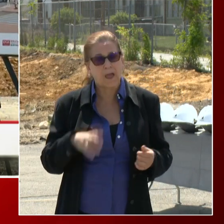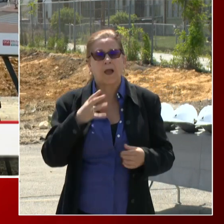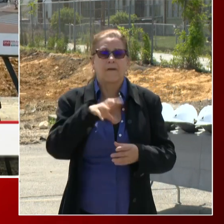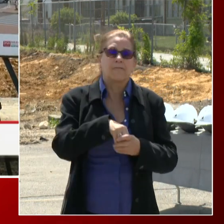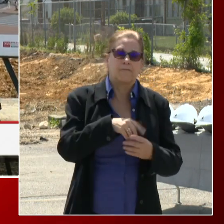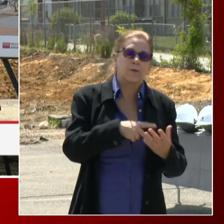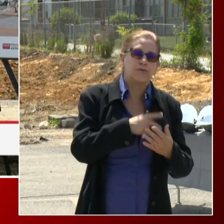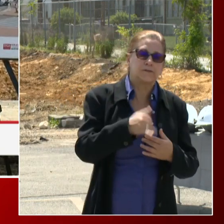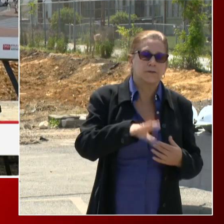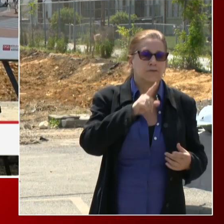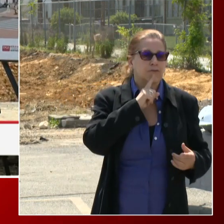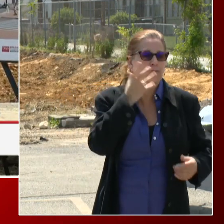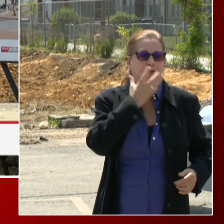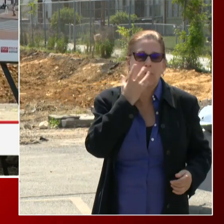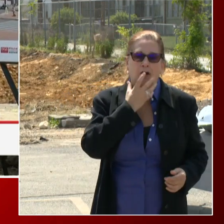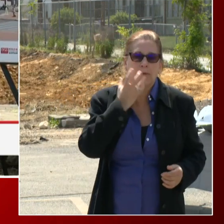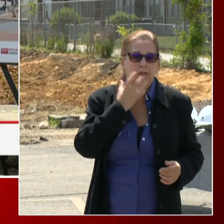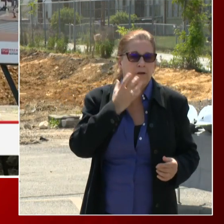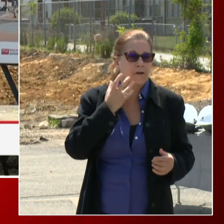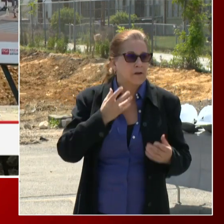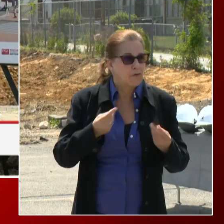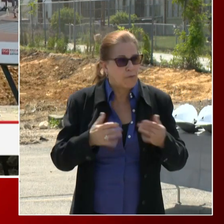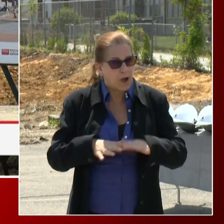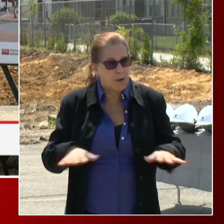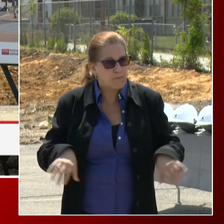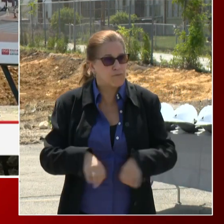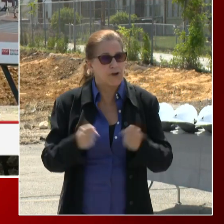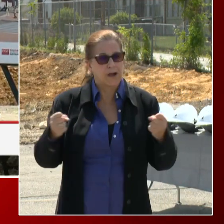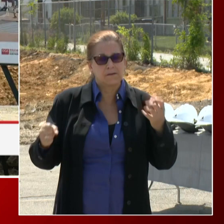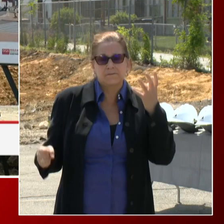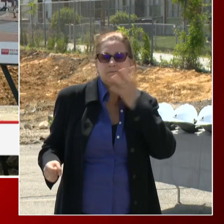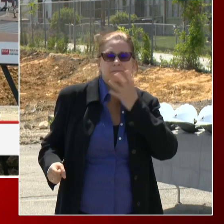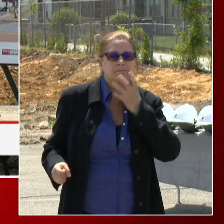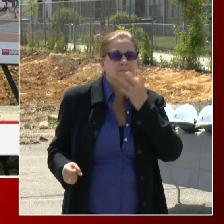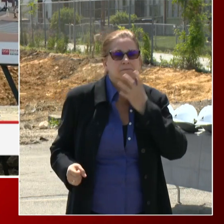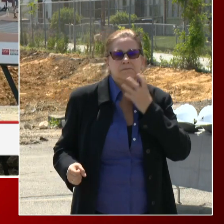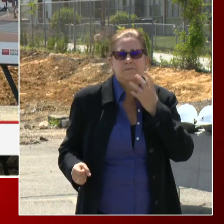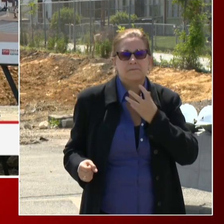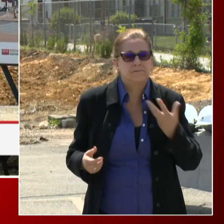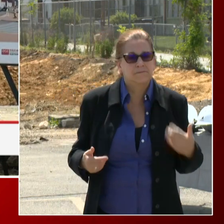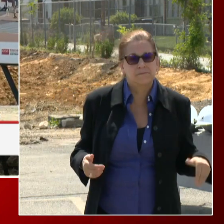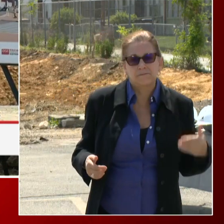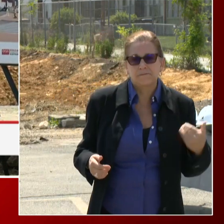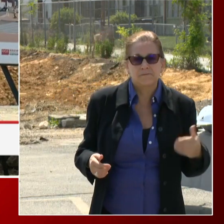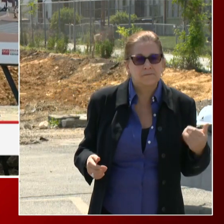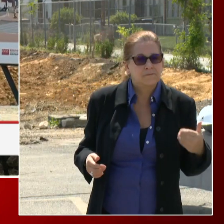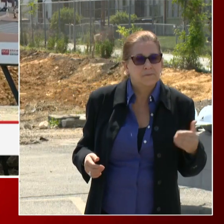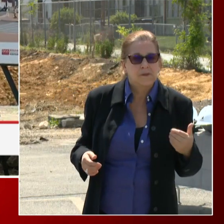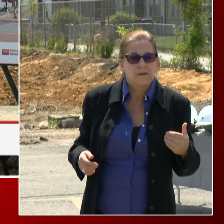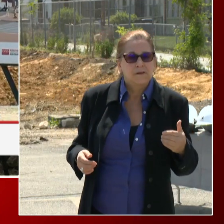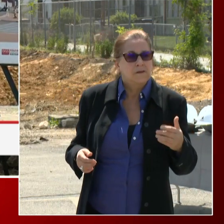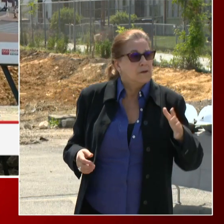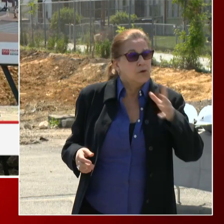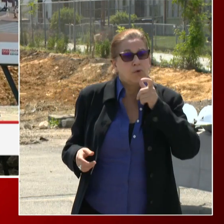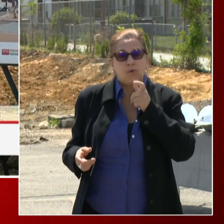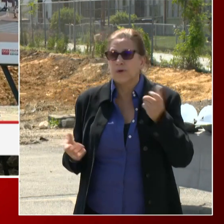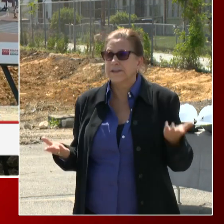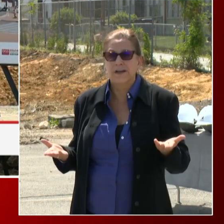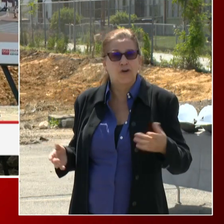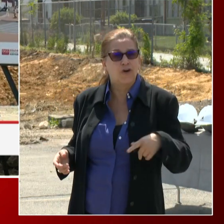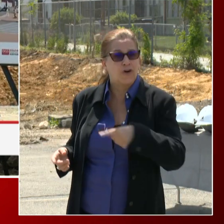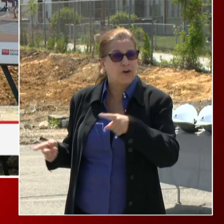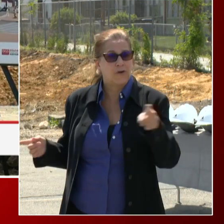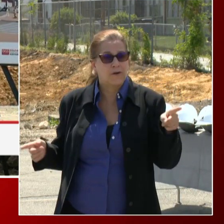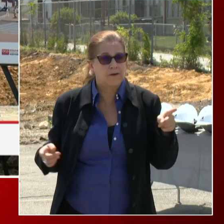remarkable, groundbreaking ceremony. I'm certain that those who are here will share